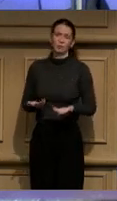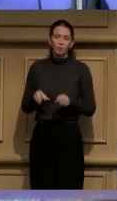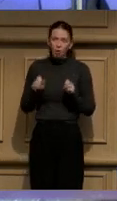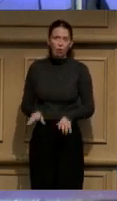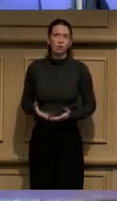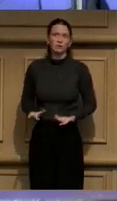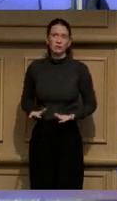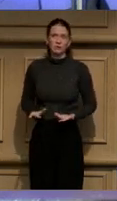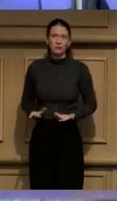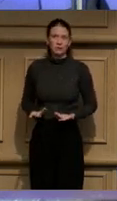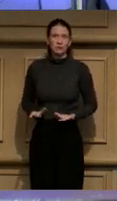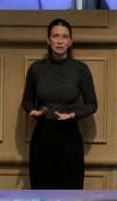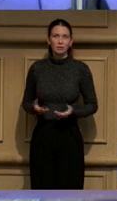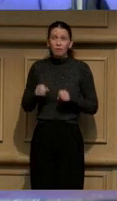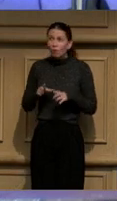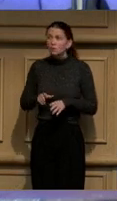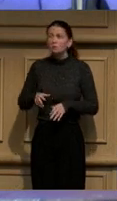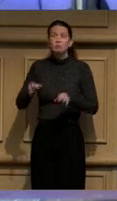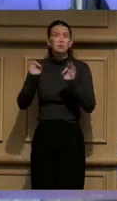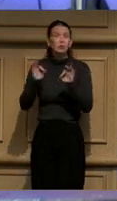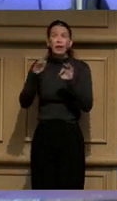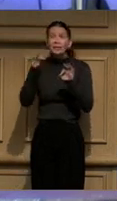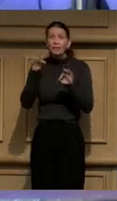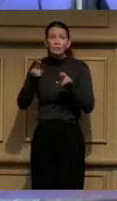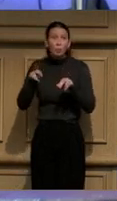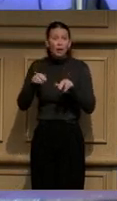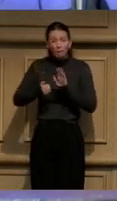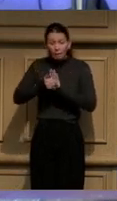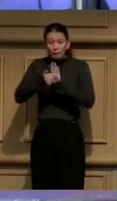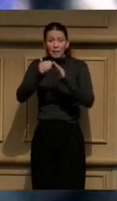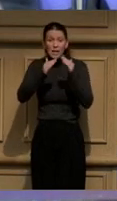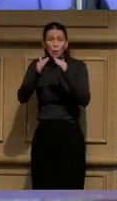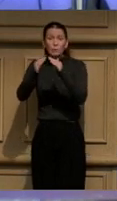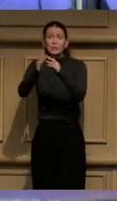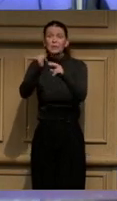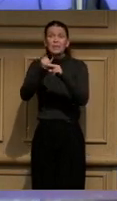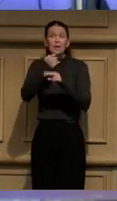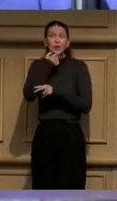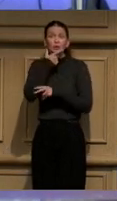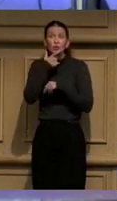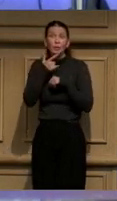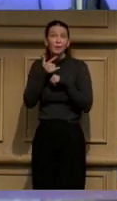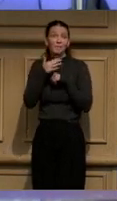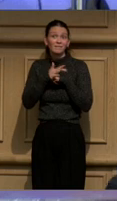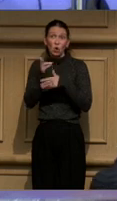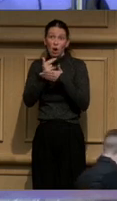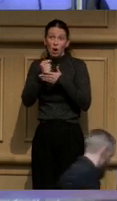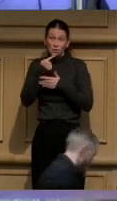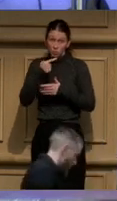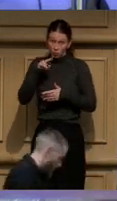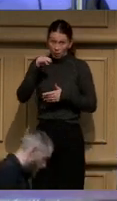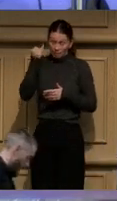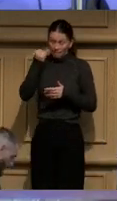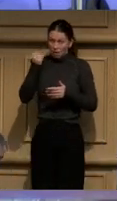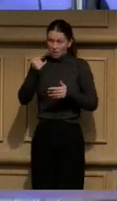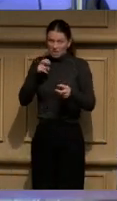would be great. Wouldn't it be great if there could be houses built for artists in Dublin? But then, can you imagine the catfight to get one of the houses? And then nobody